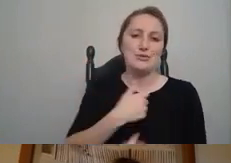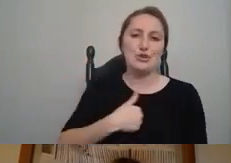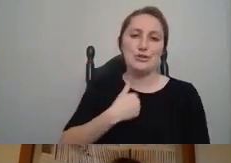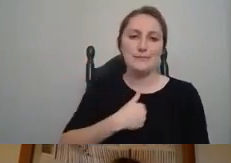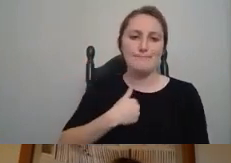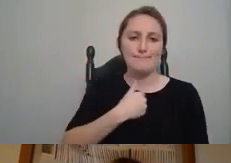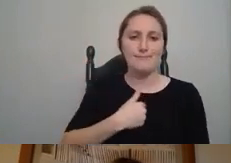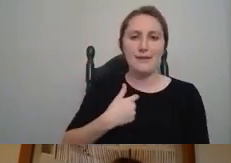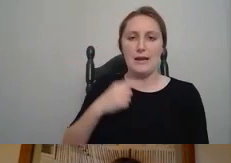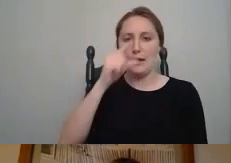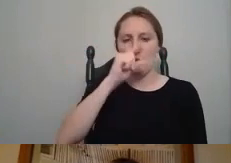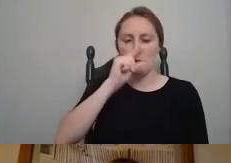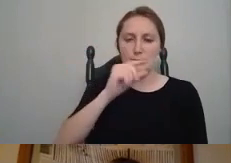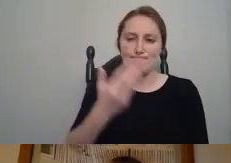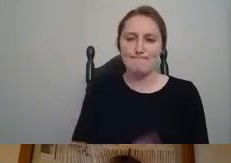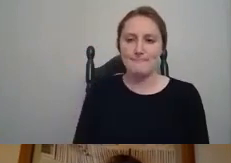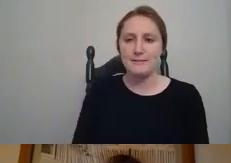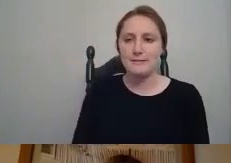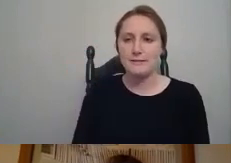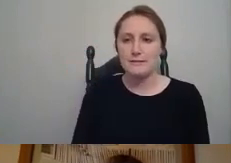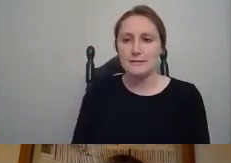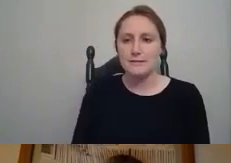I Googled it.